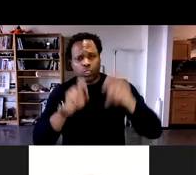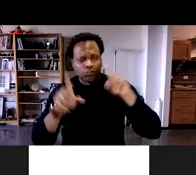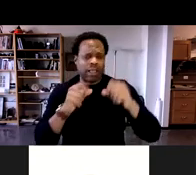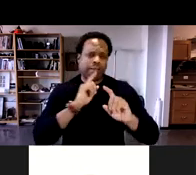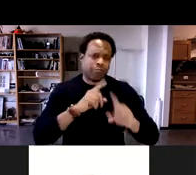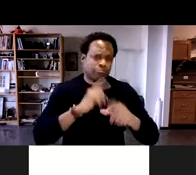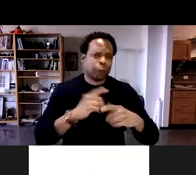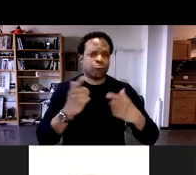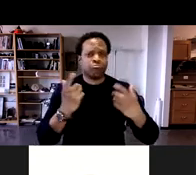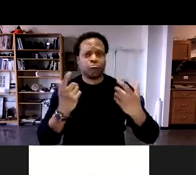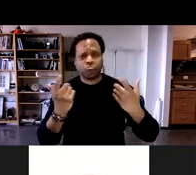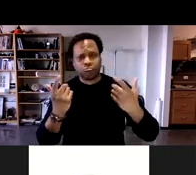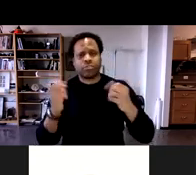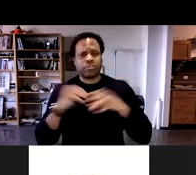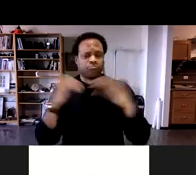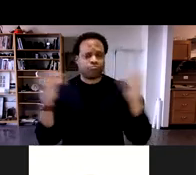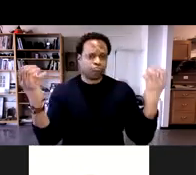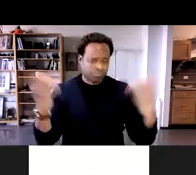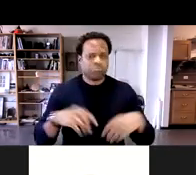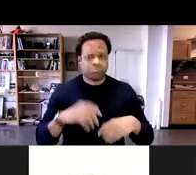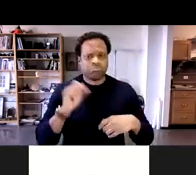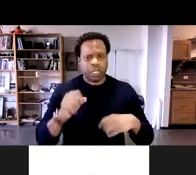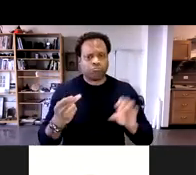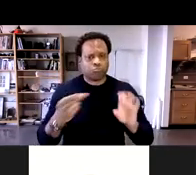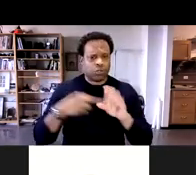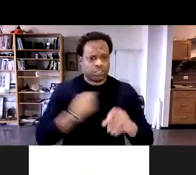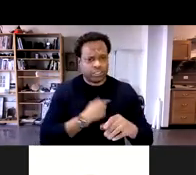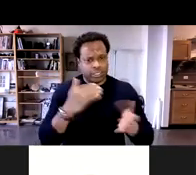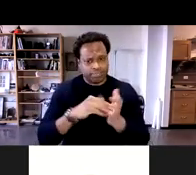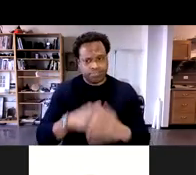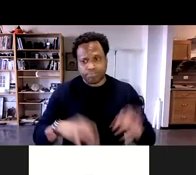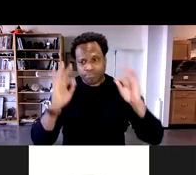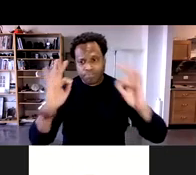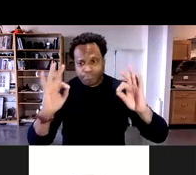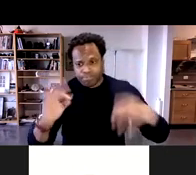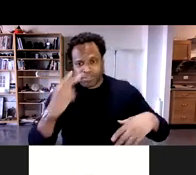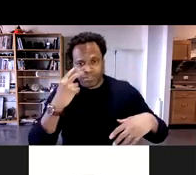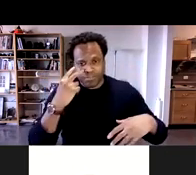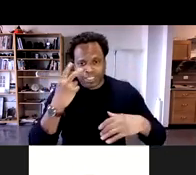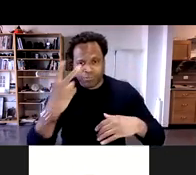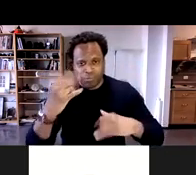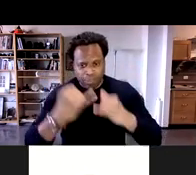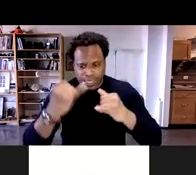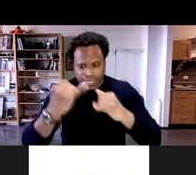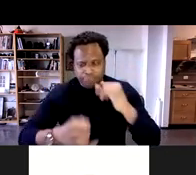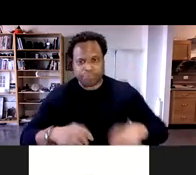end, we'll be able to turn cameras back on again if we want to ask questions and you want to sign for yourself.